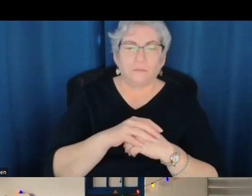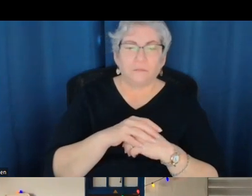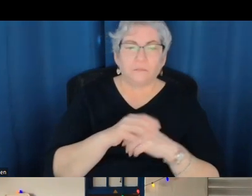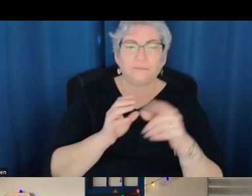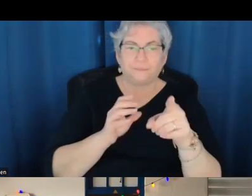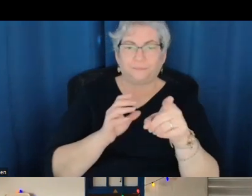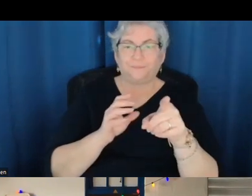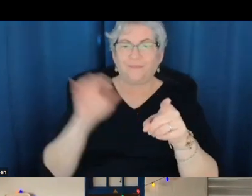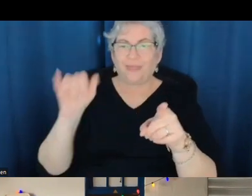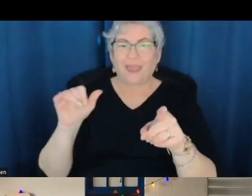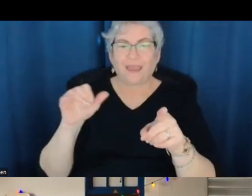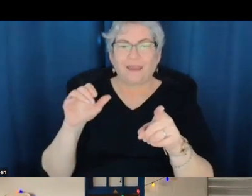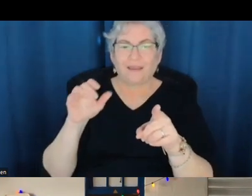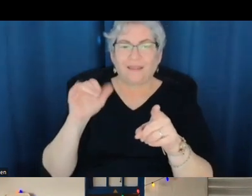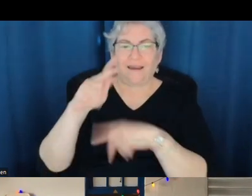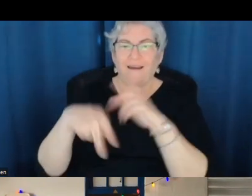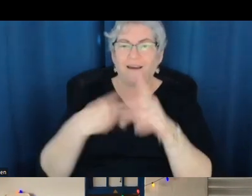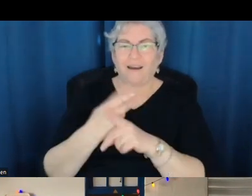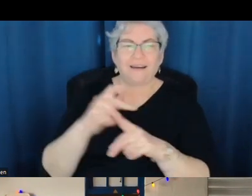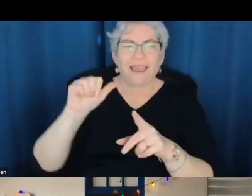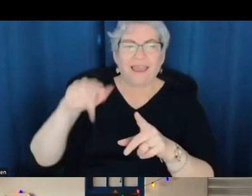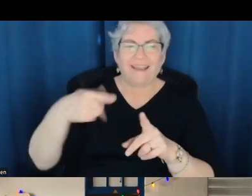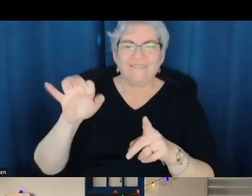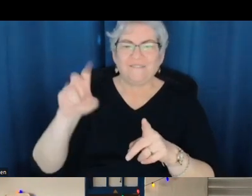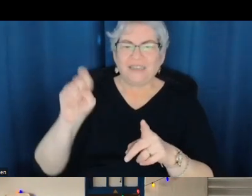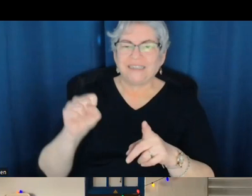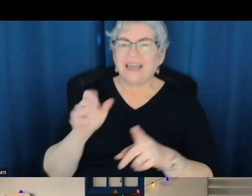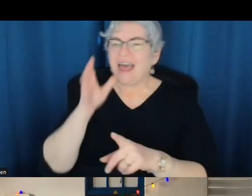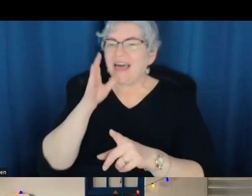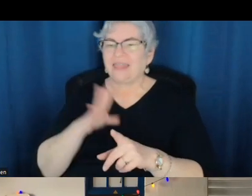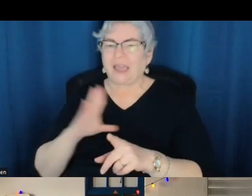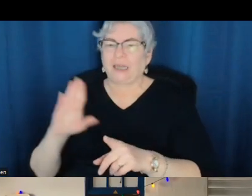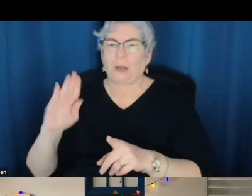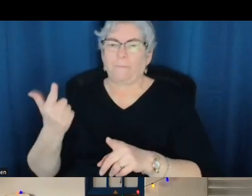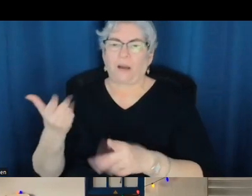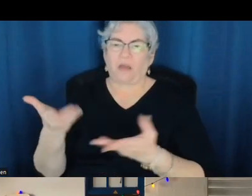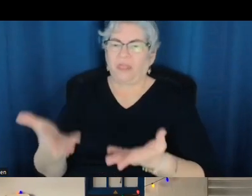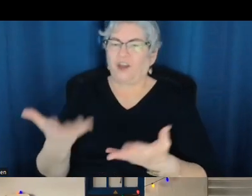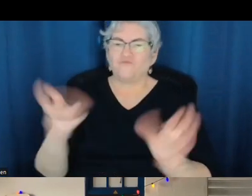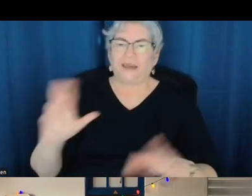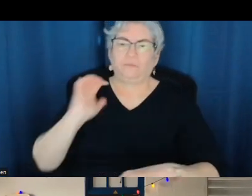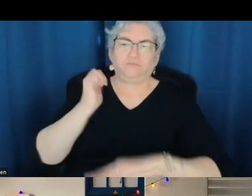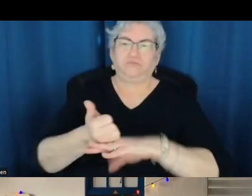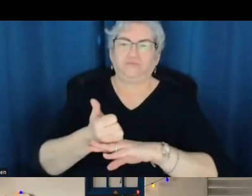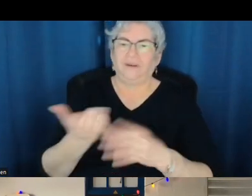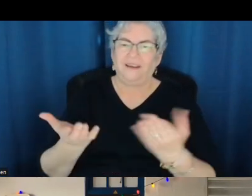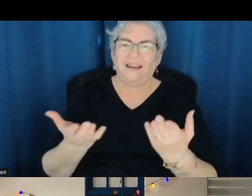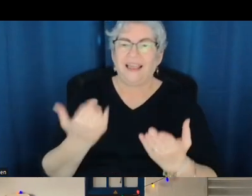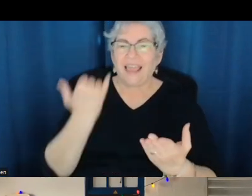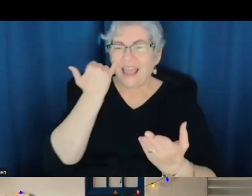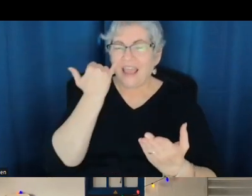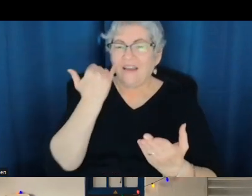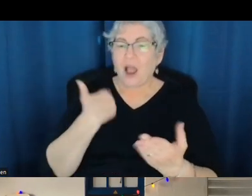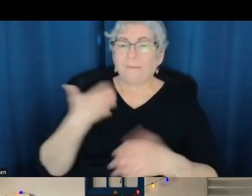So here, these are the oleander aphids, and here are ladybugs already on the milkweed. So if I'm grabbing the